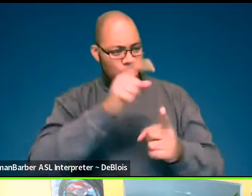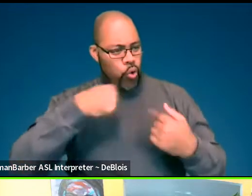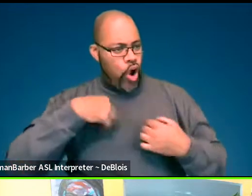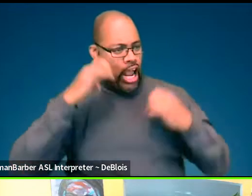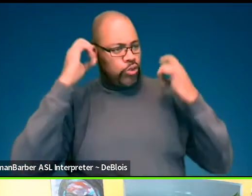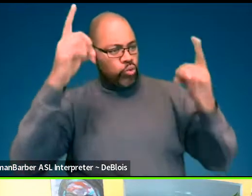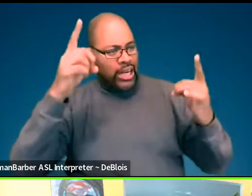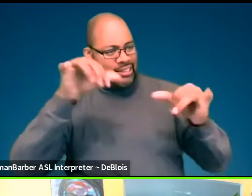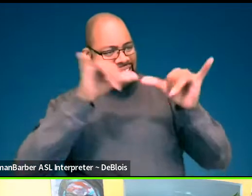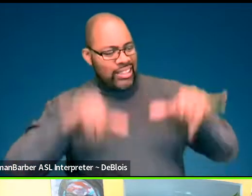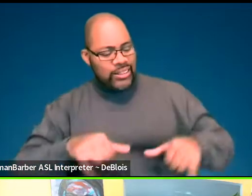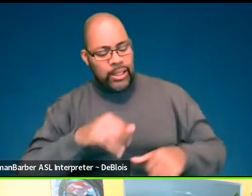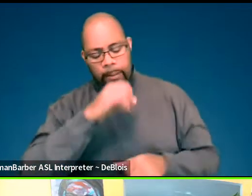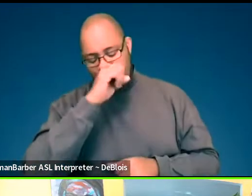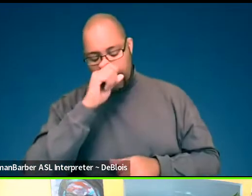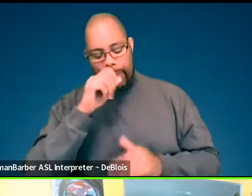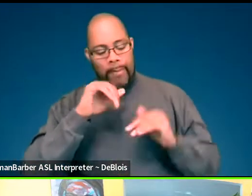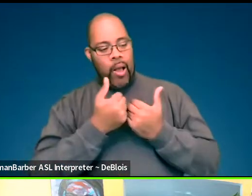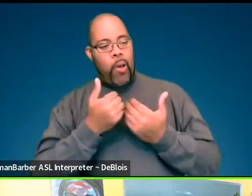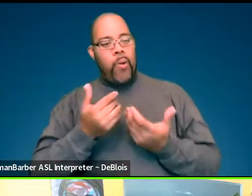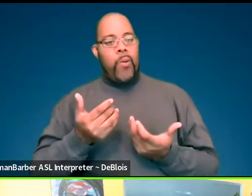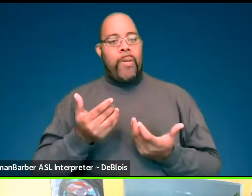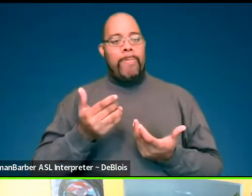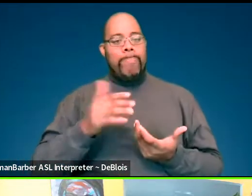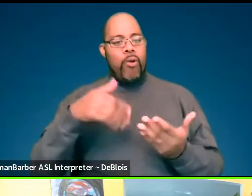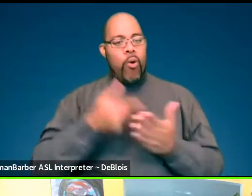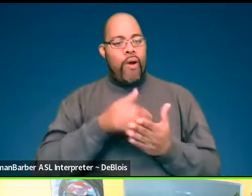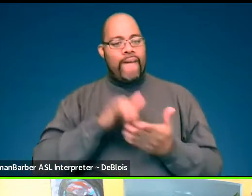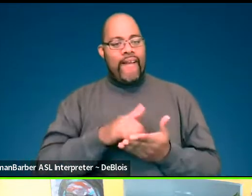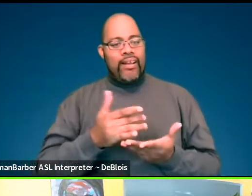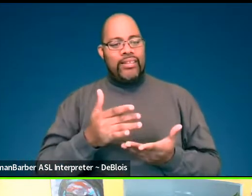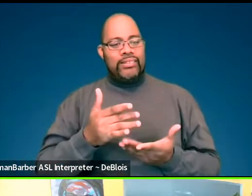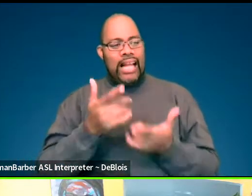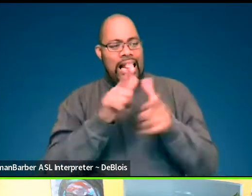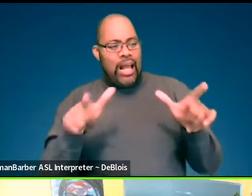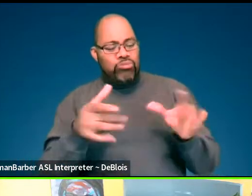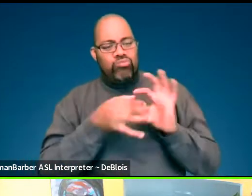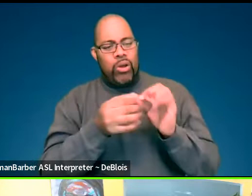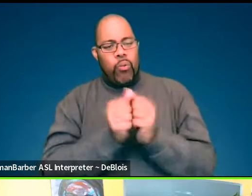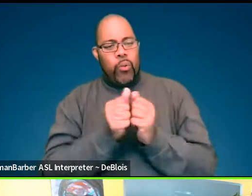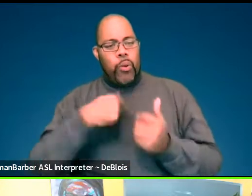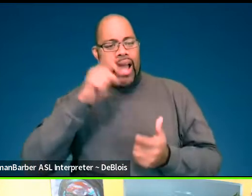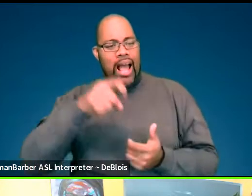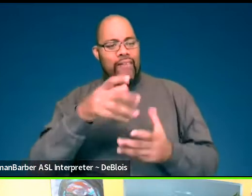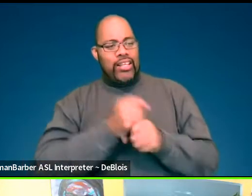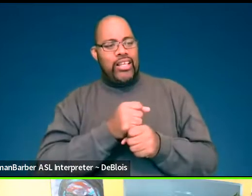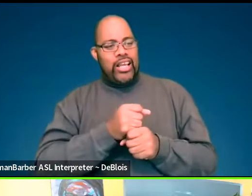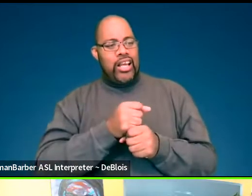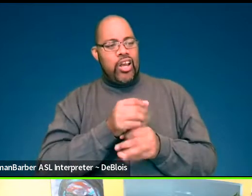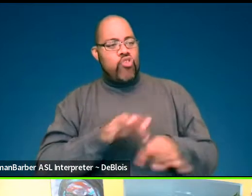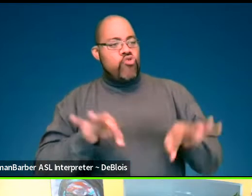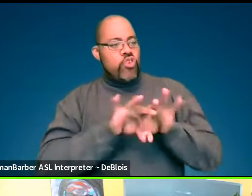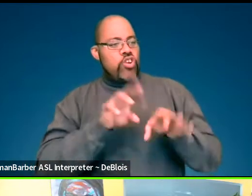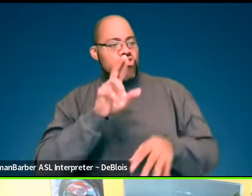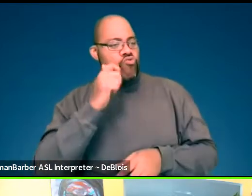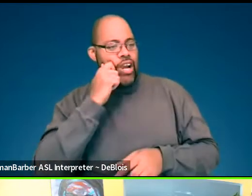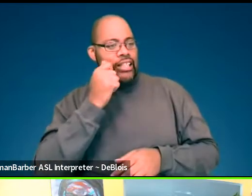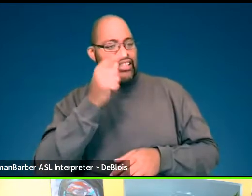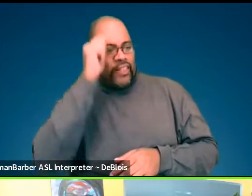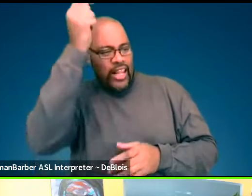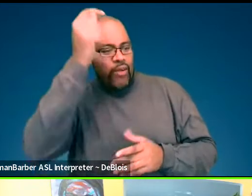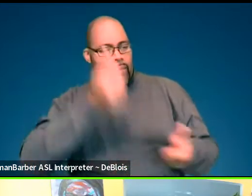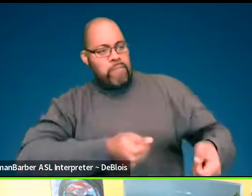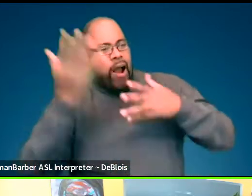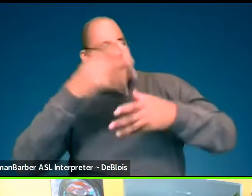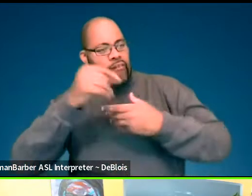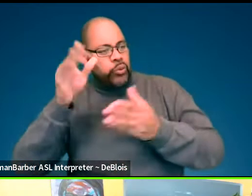education system, how they're like all of this sort of like language around, you know, we got to get critical race theory out of our